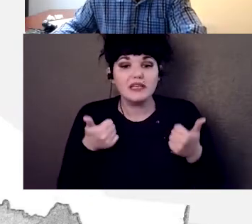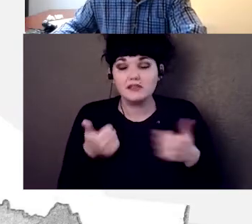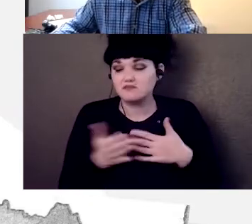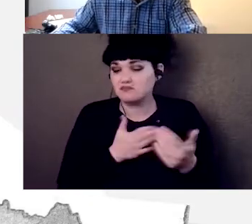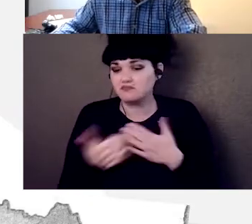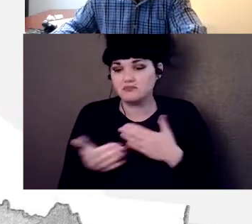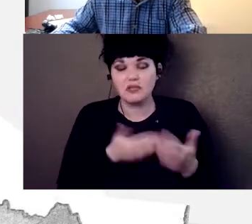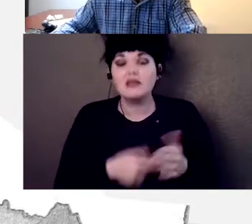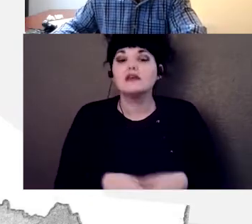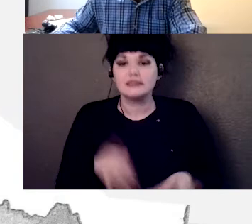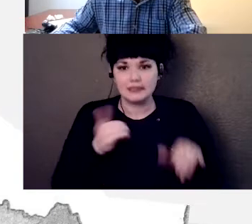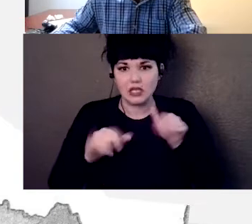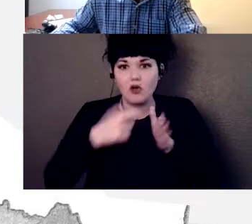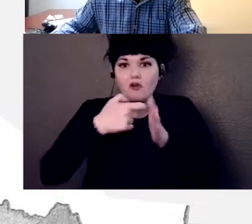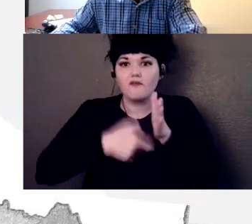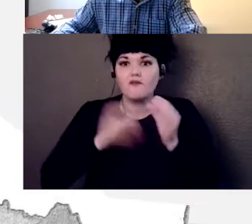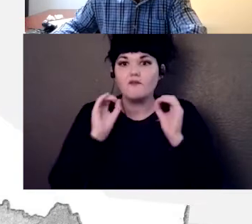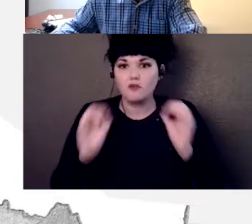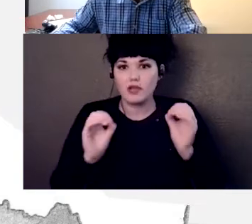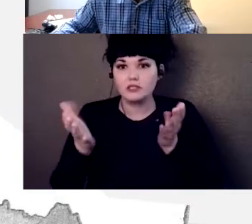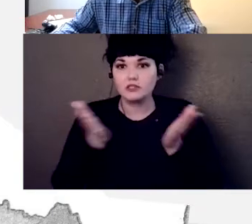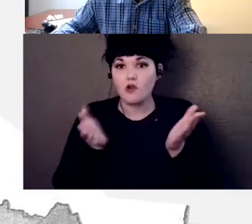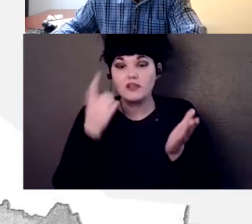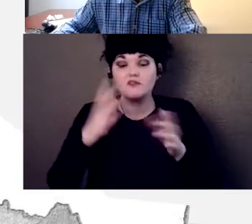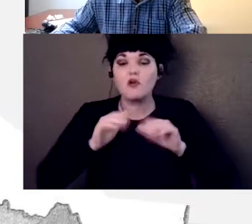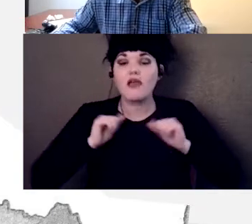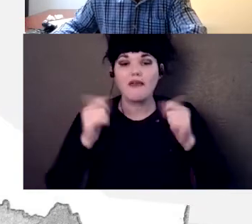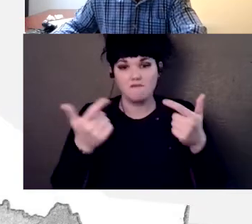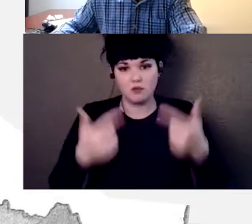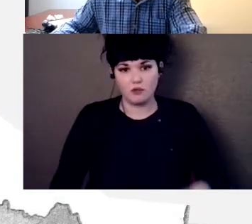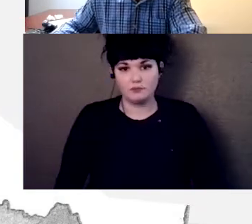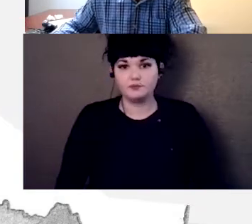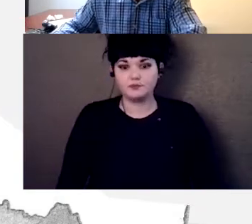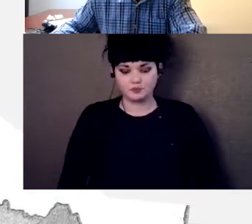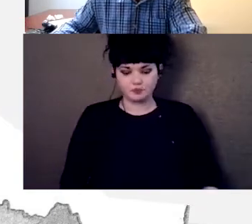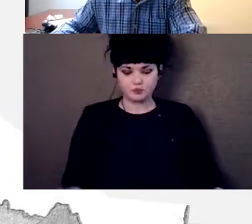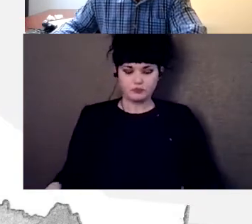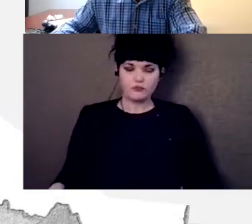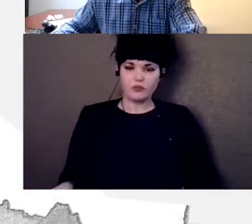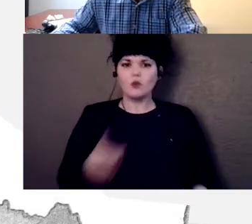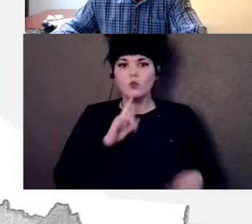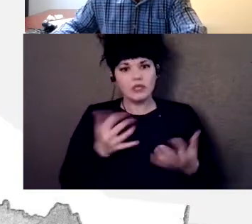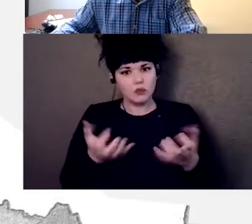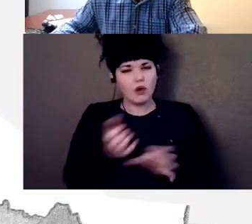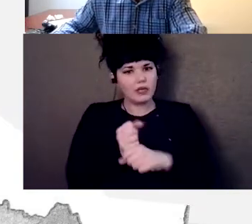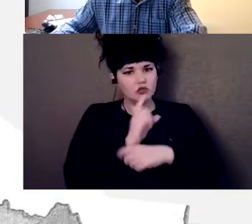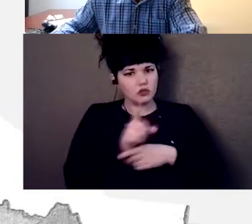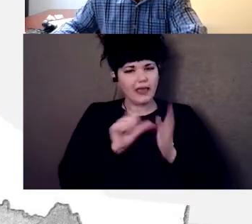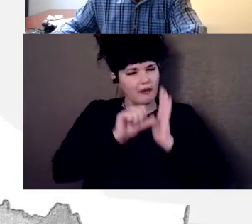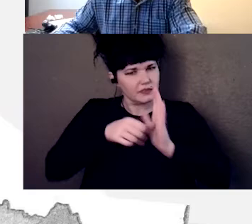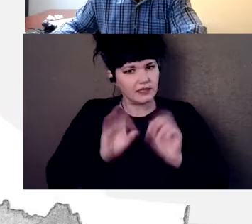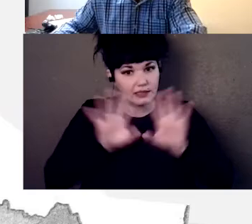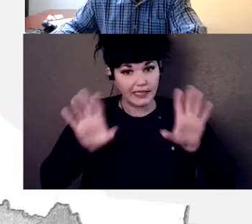it's a free service to everyone. And that's one of the things that I definitely want to stress, is that it is a free